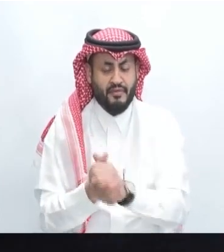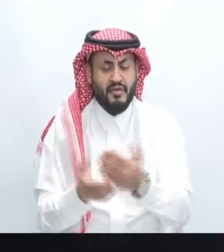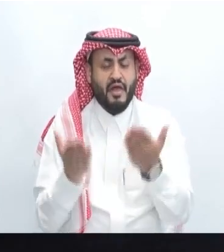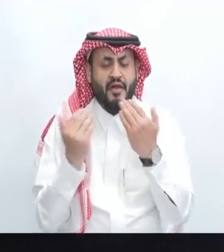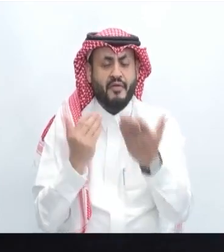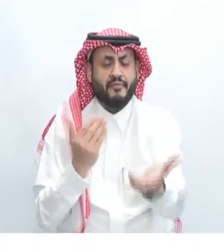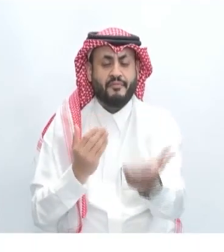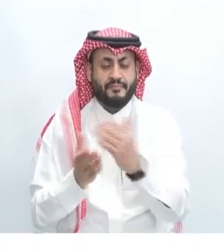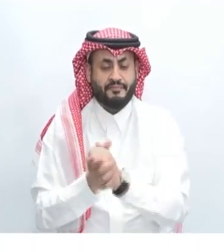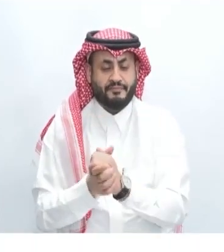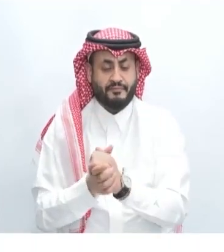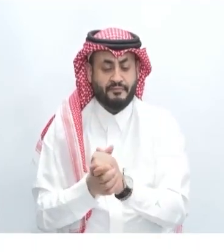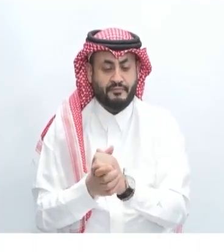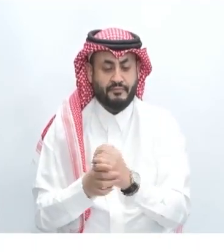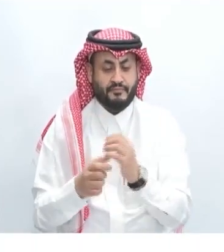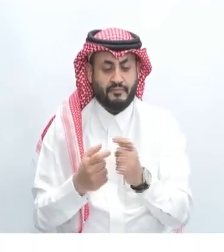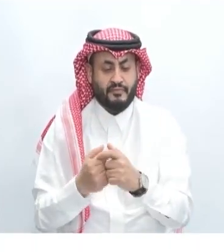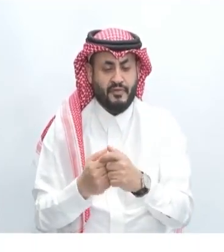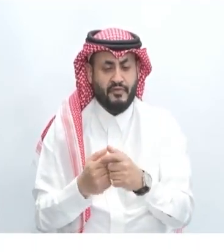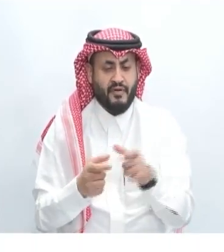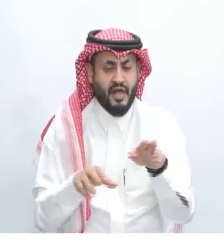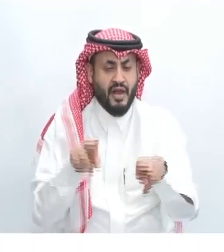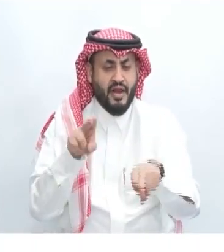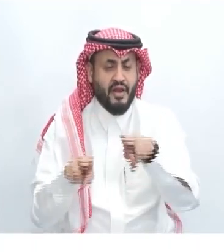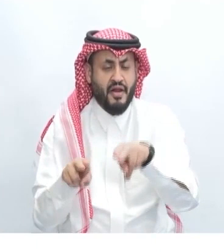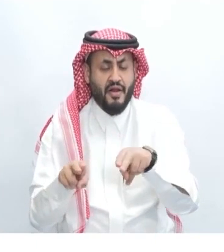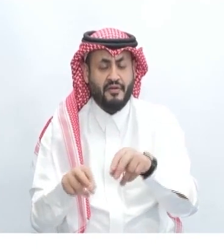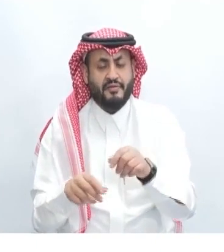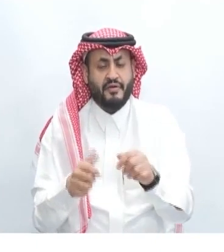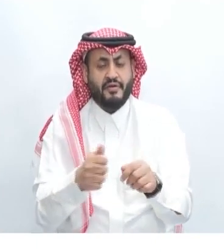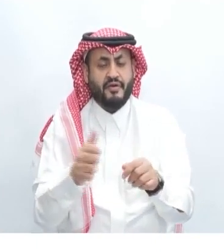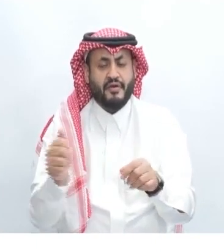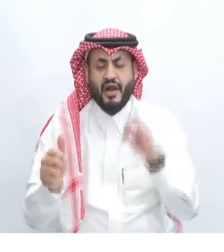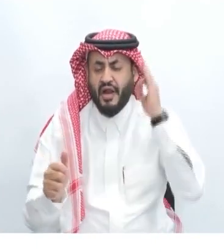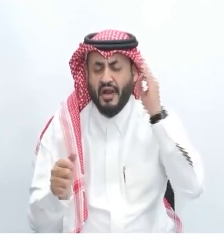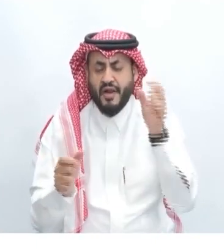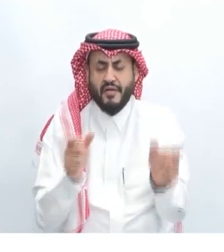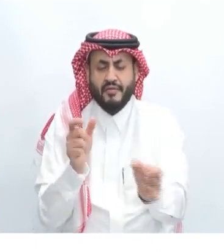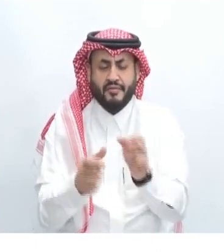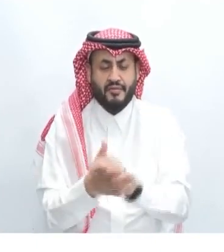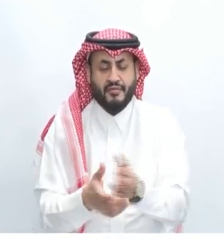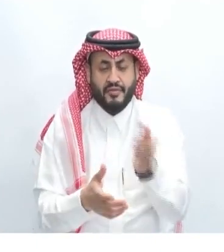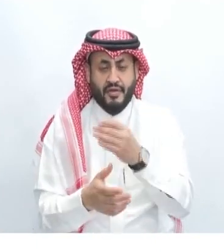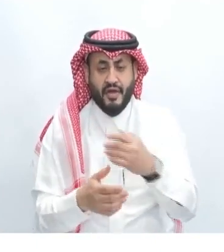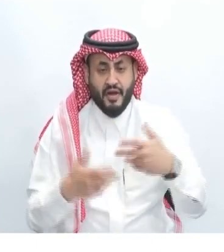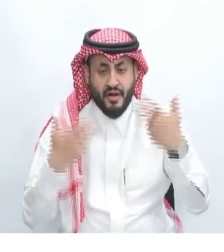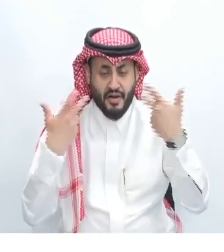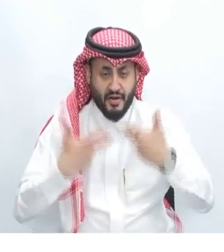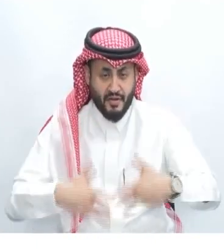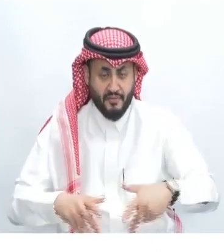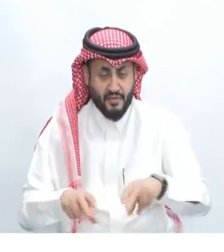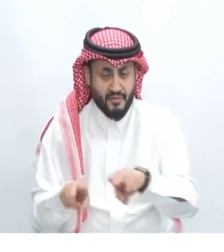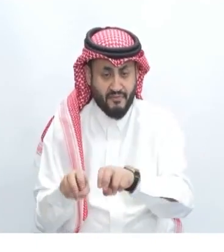were is to sort letters according to their sound, and also to name the body parts of the